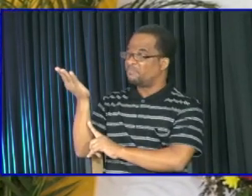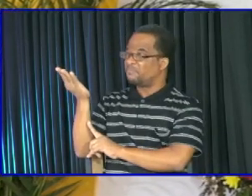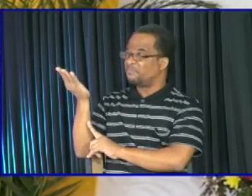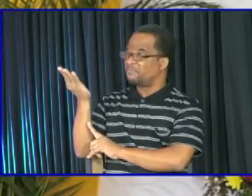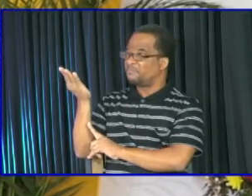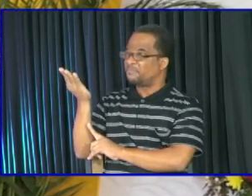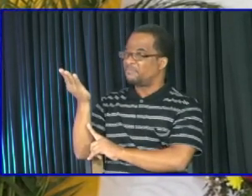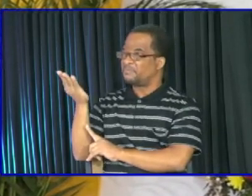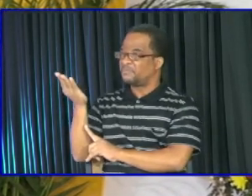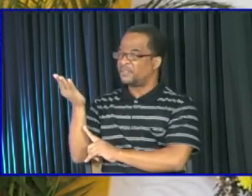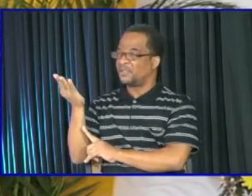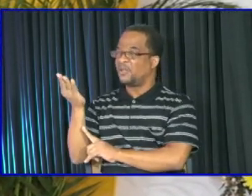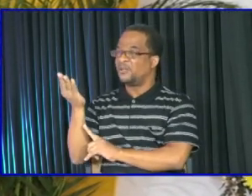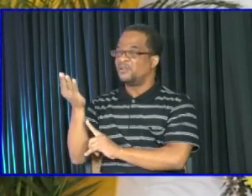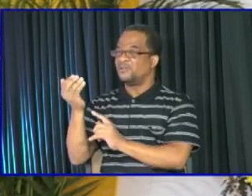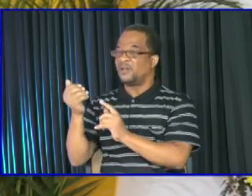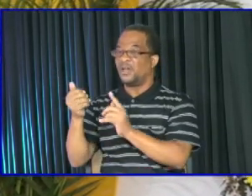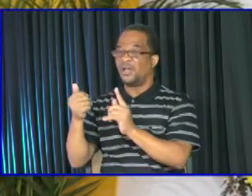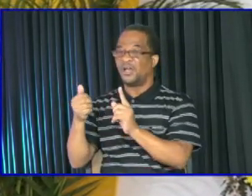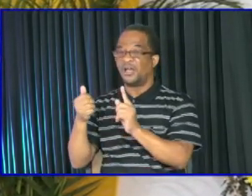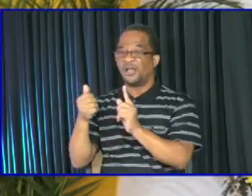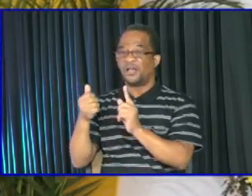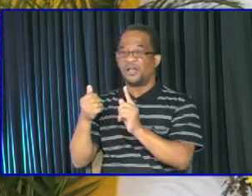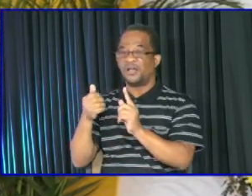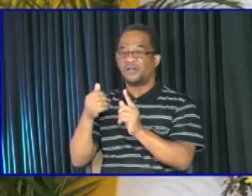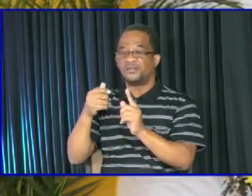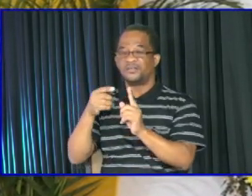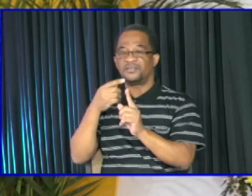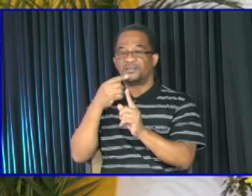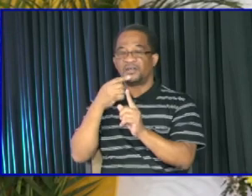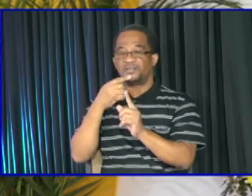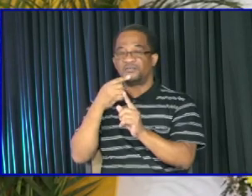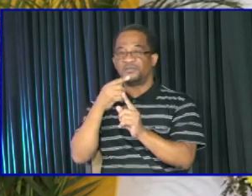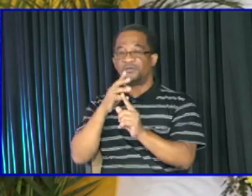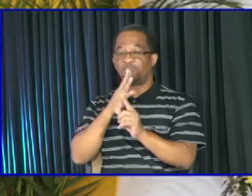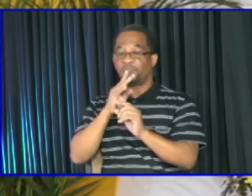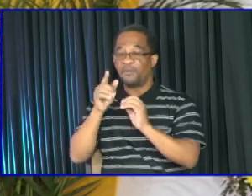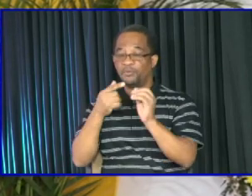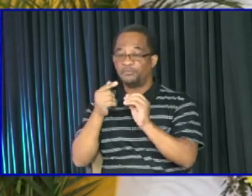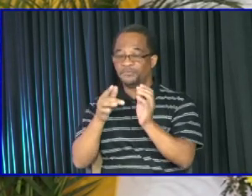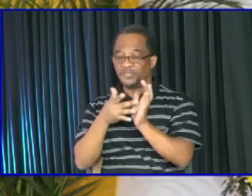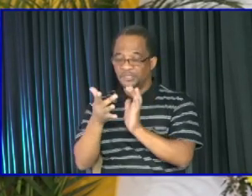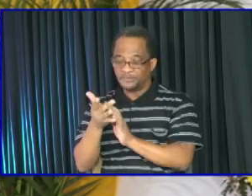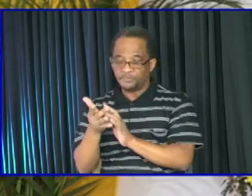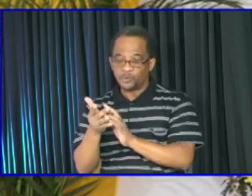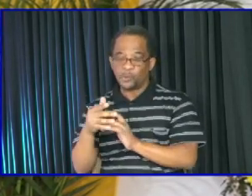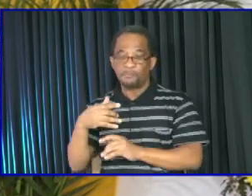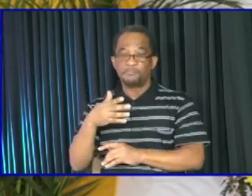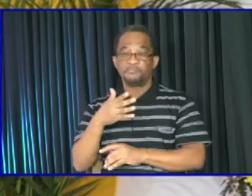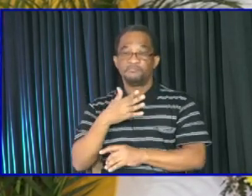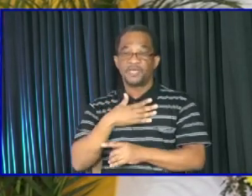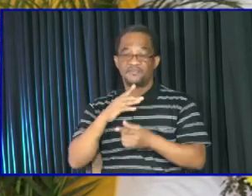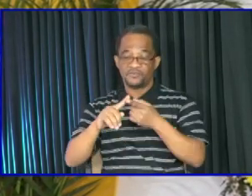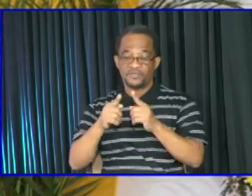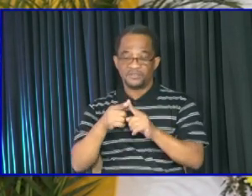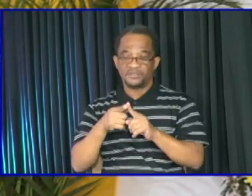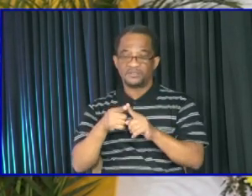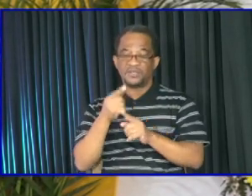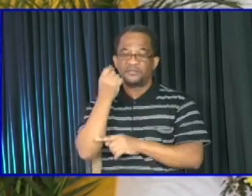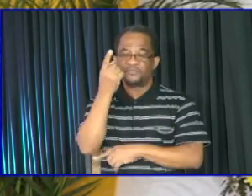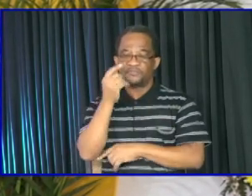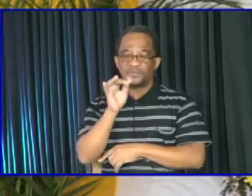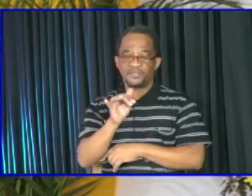chief priests and elders, he answered nothing. My friends, we understand that Jesus